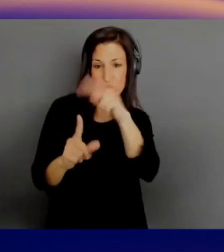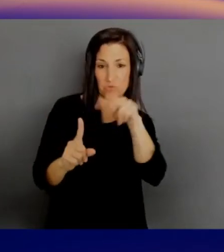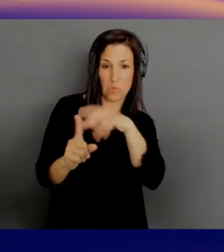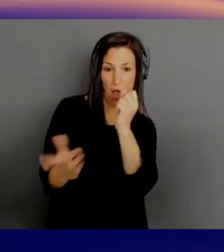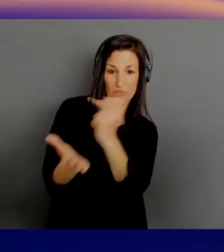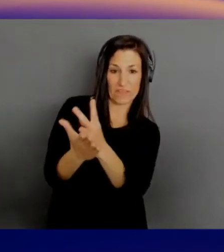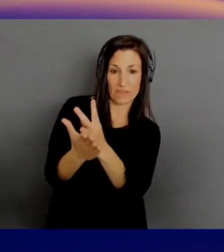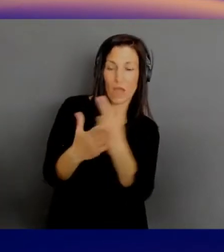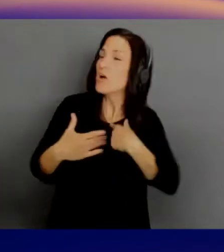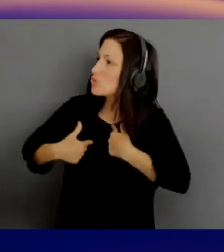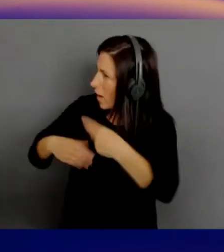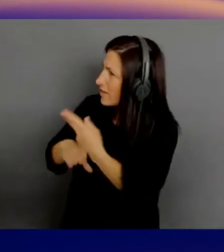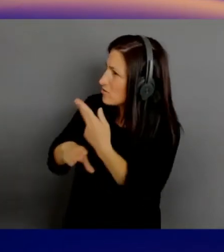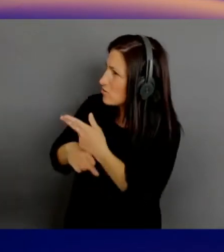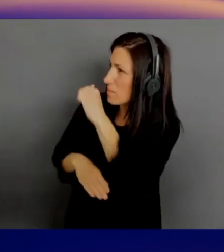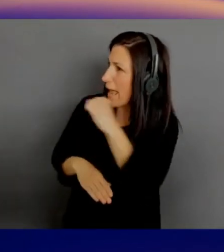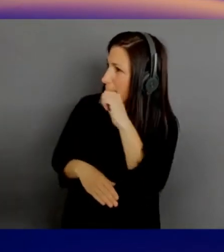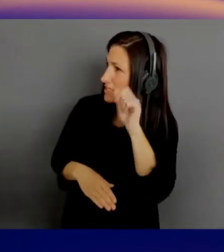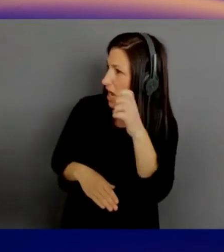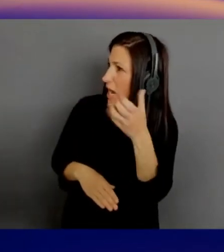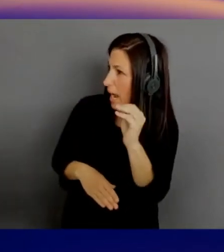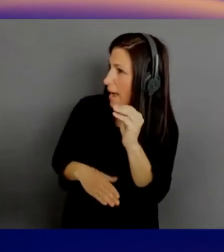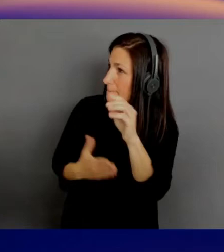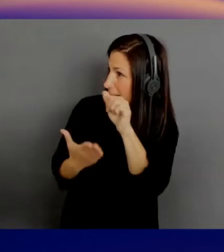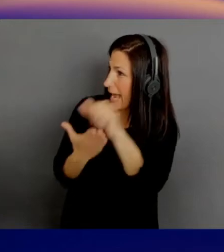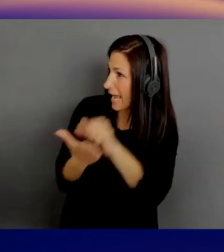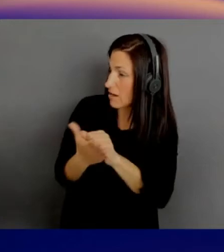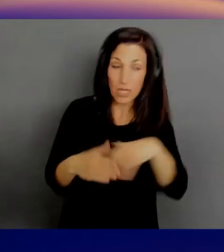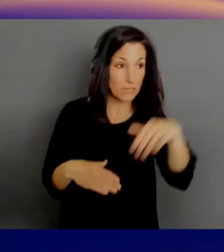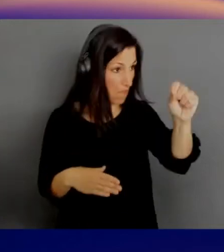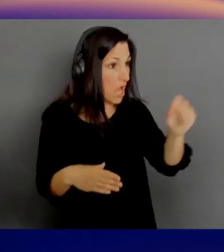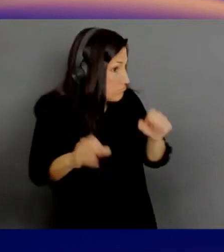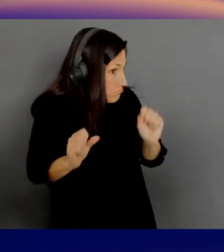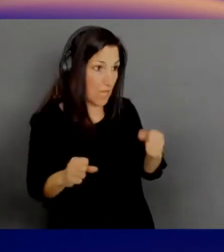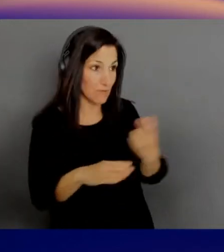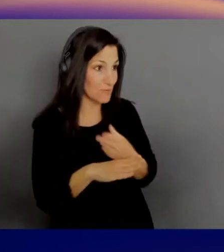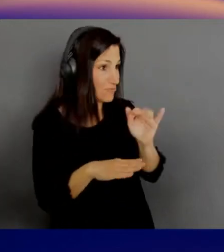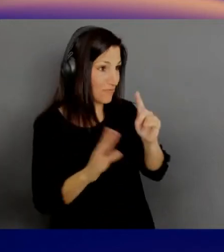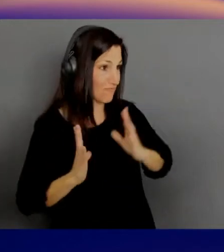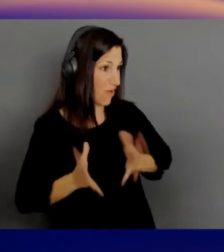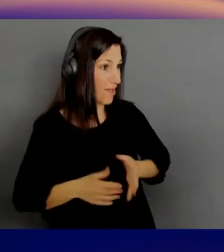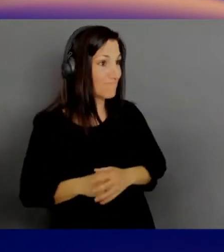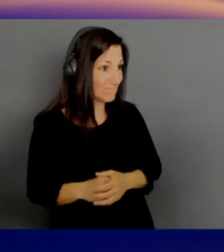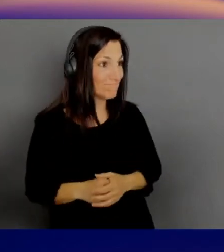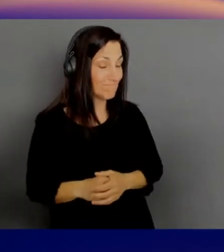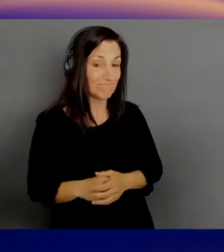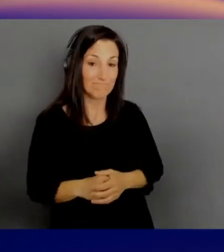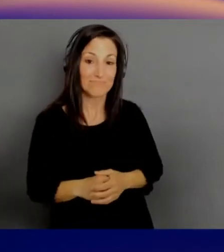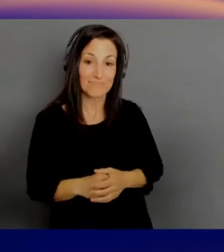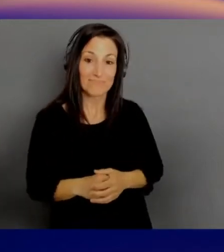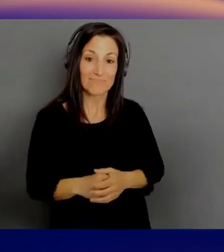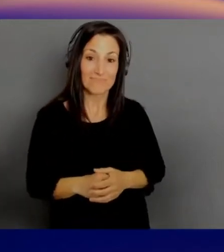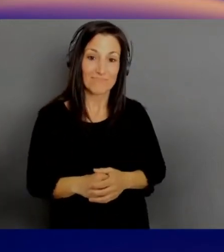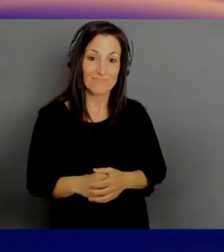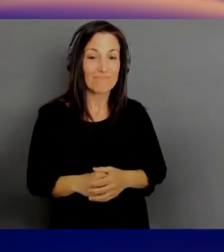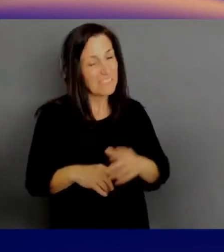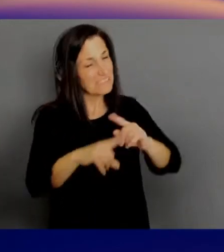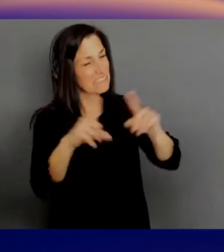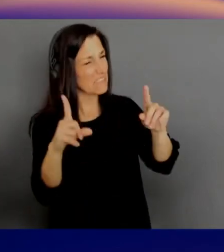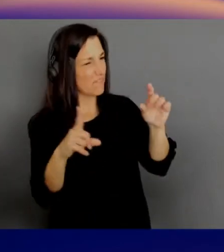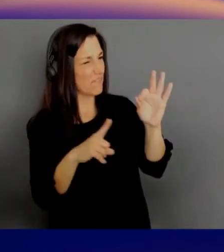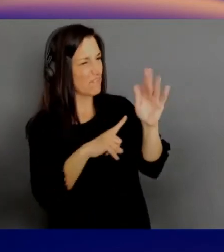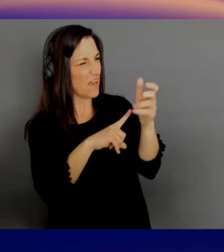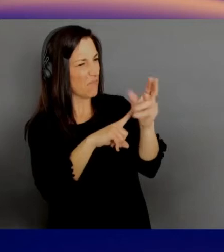Amazon.com account? Yeah, sure. I'm Okay, sure okay. Amazon.account, yeah. All right. That is different kind of a federation, but Okay, yes. got it.